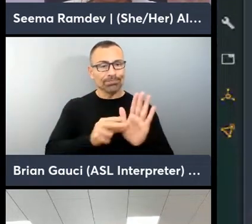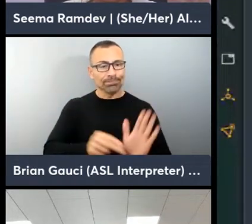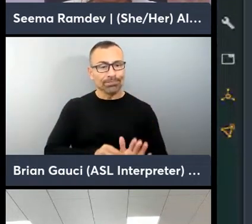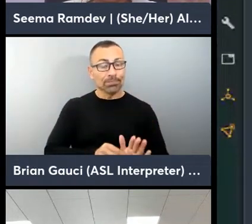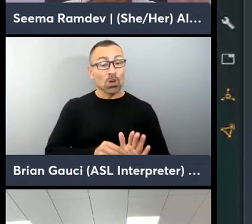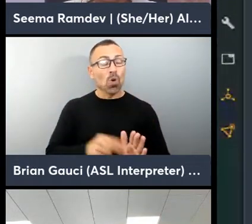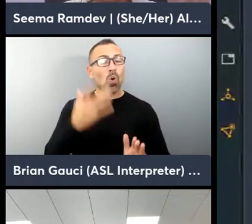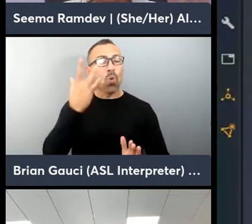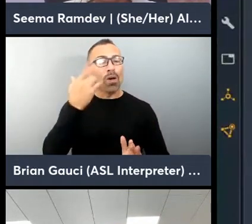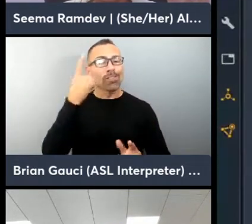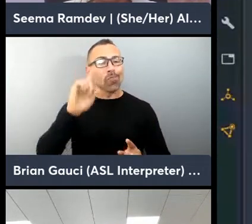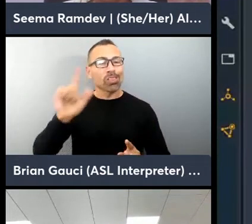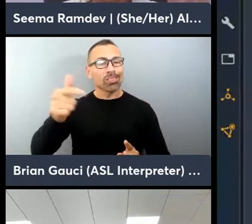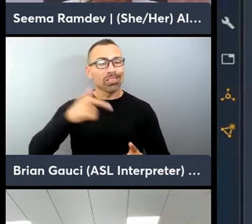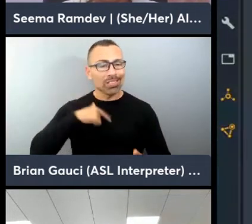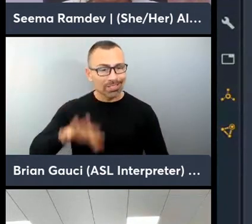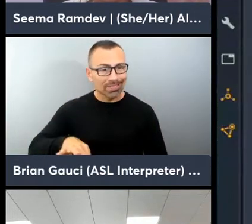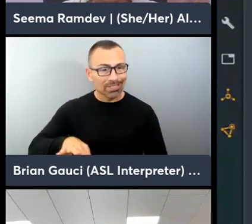right now.